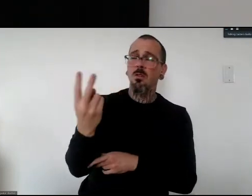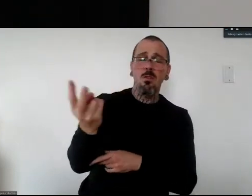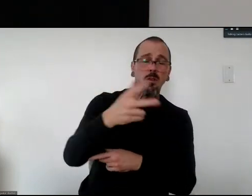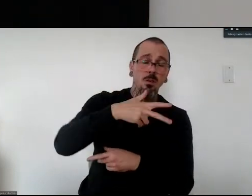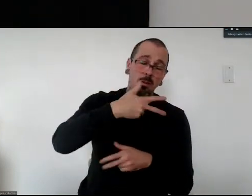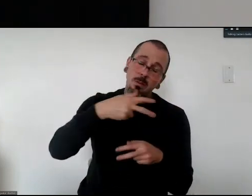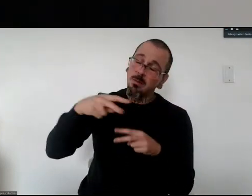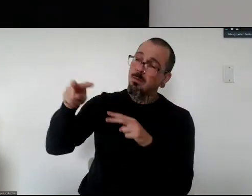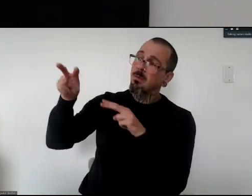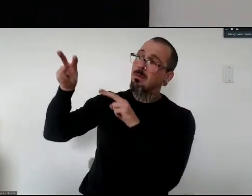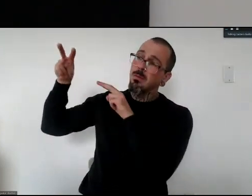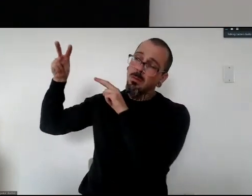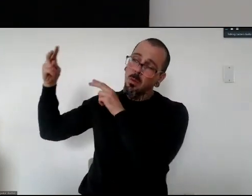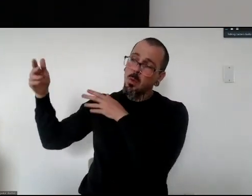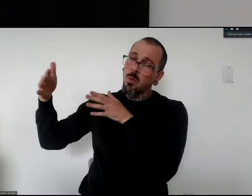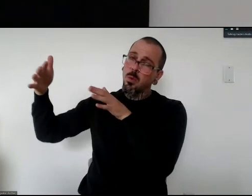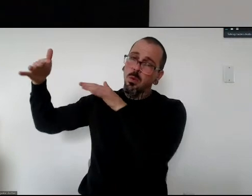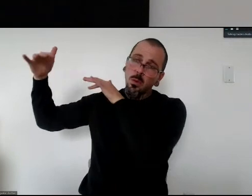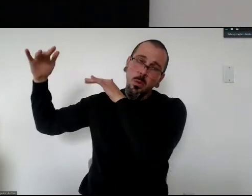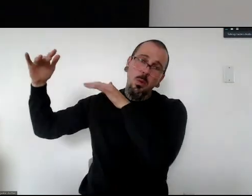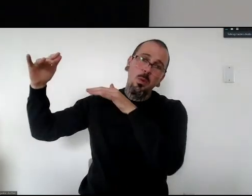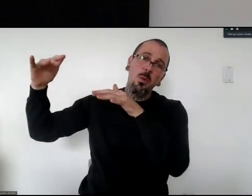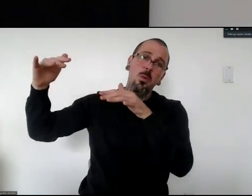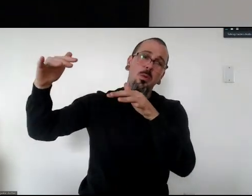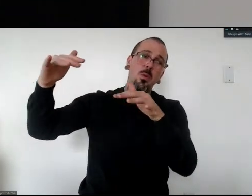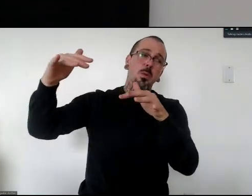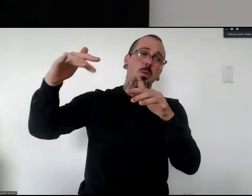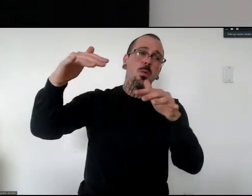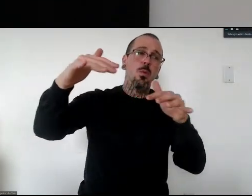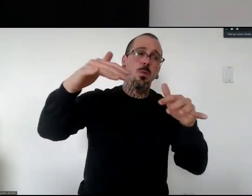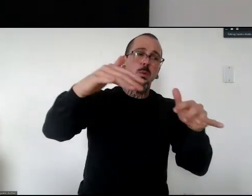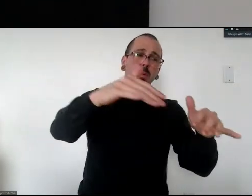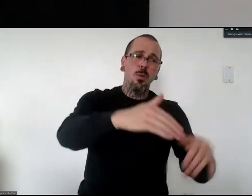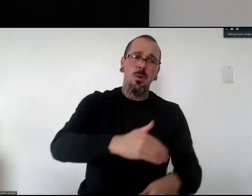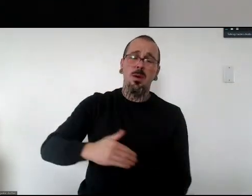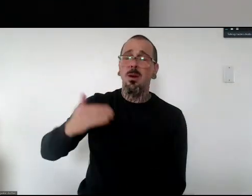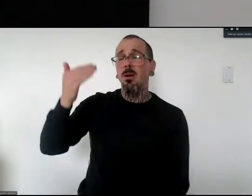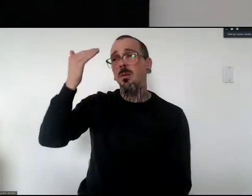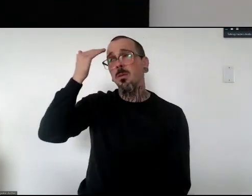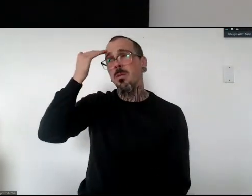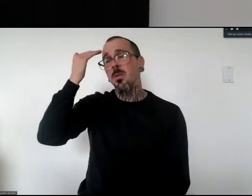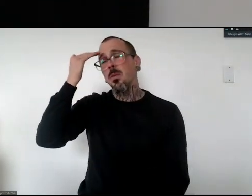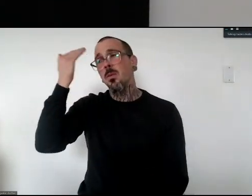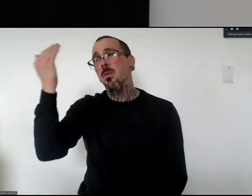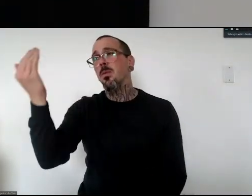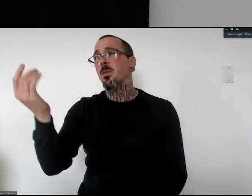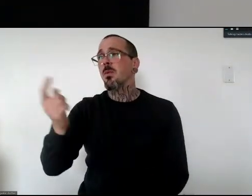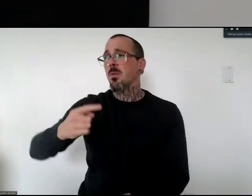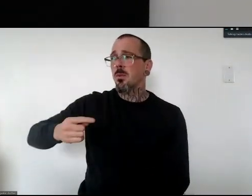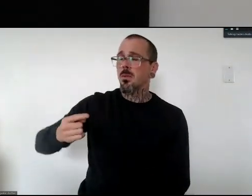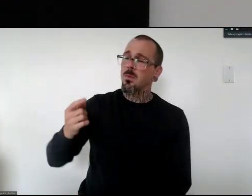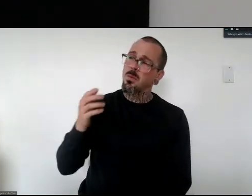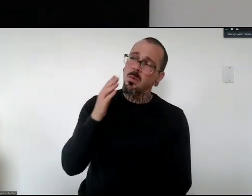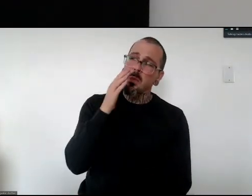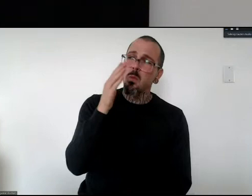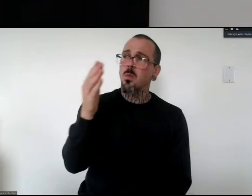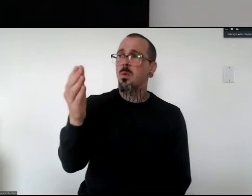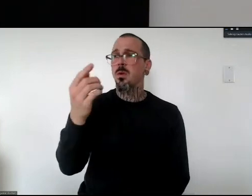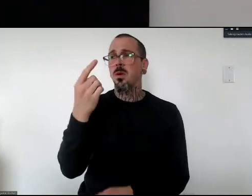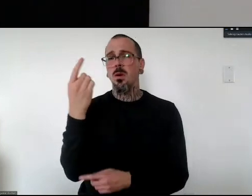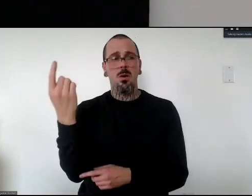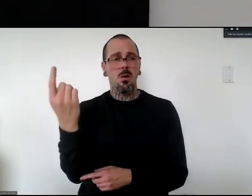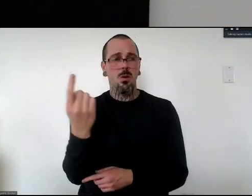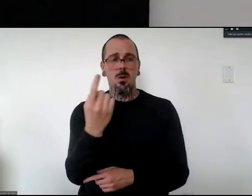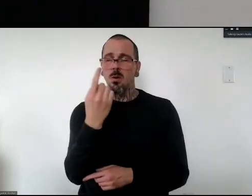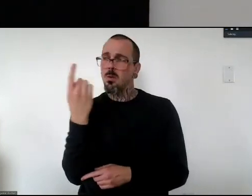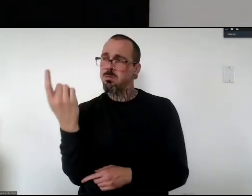breeze, and I know that you will always be more than